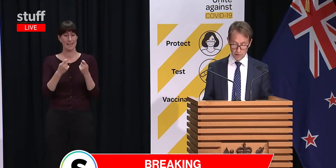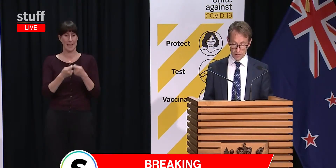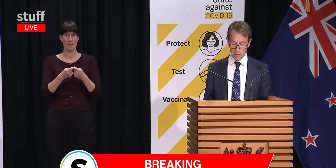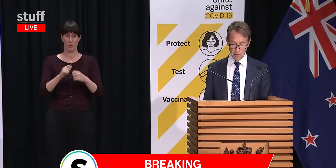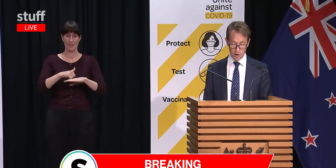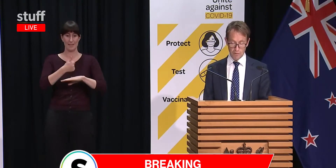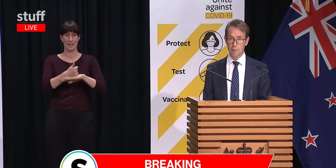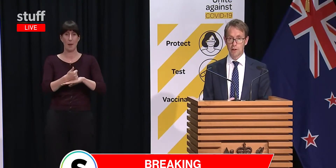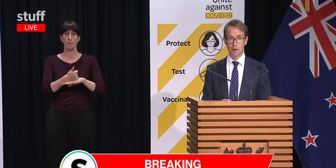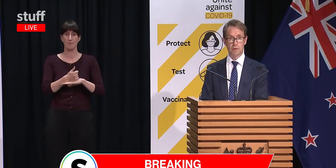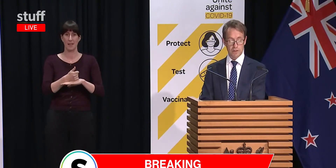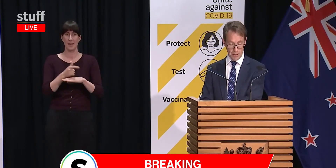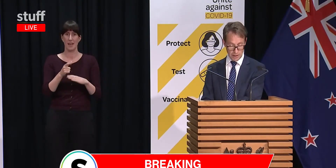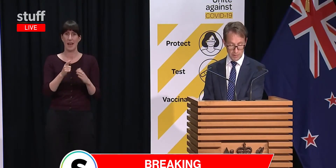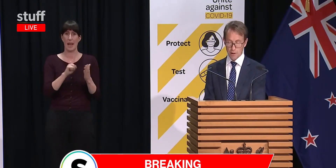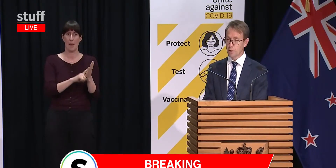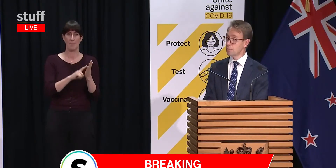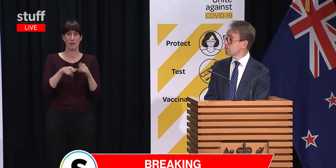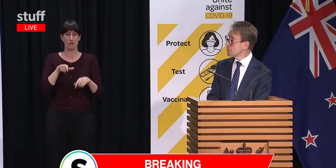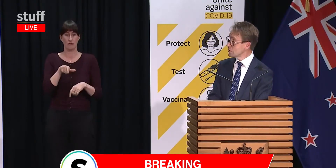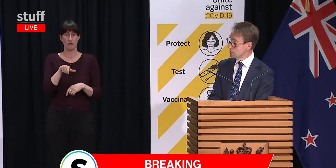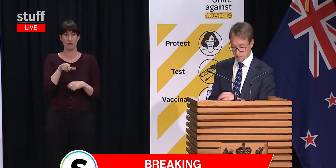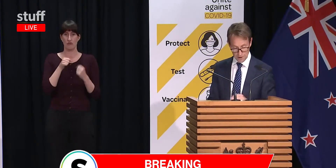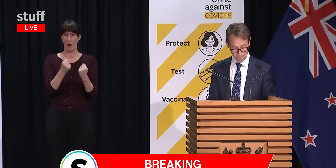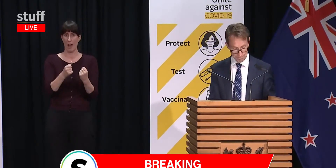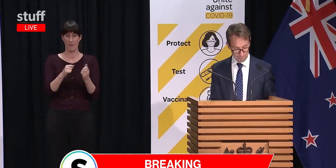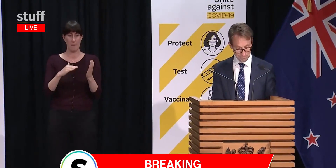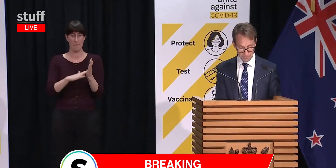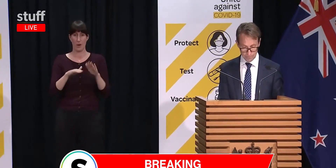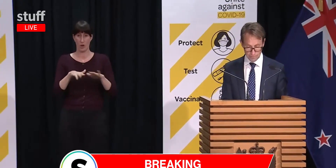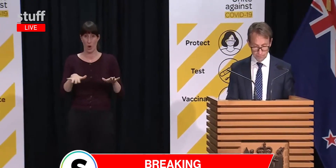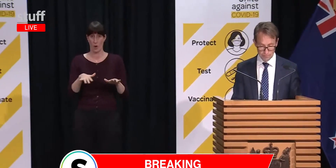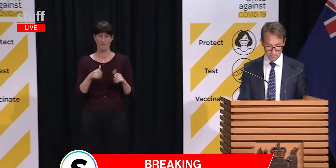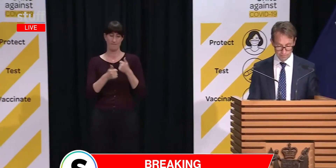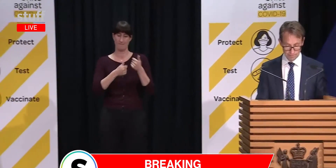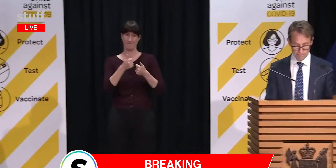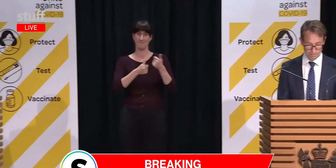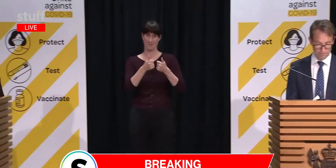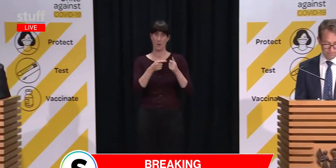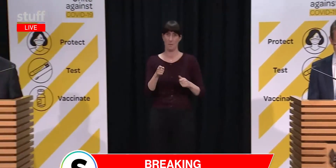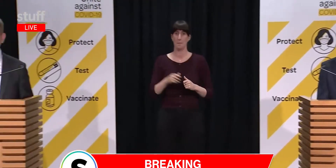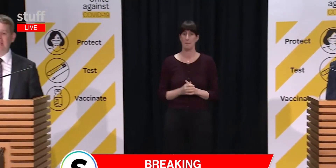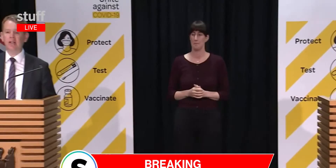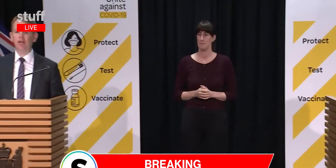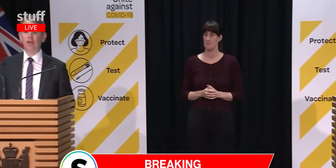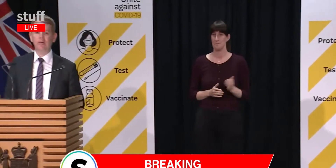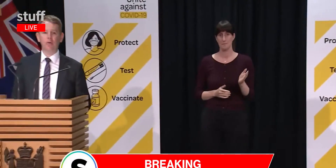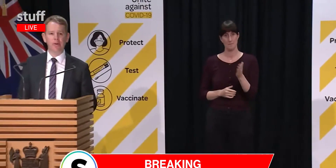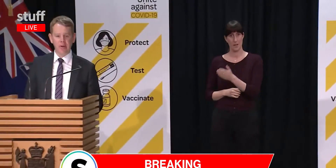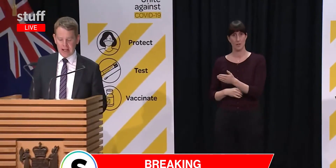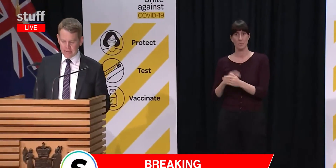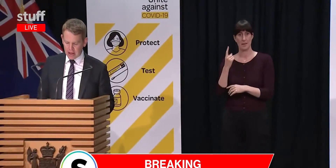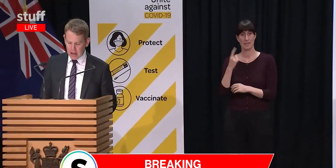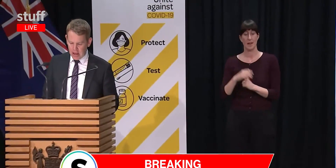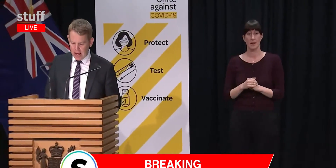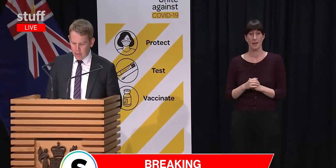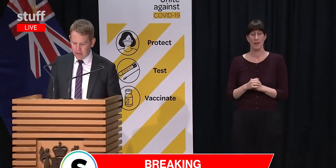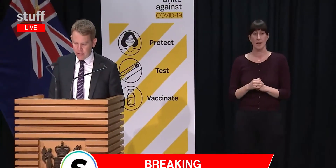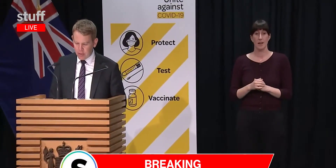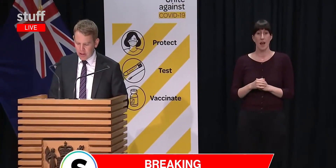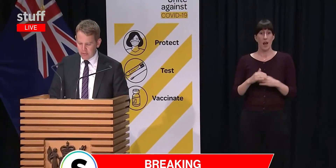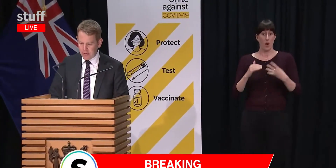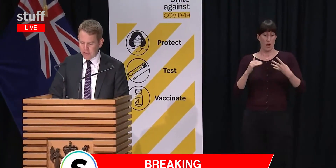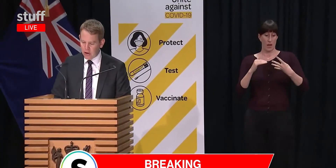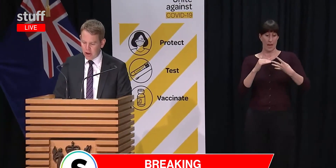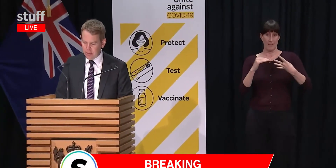Again, that's on Lambie Drive in Manukau and Tamaki Makaurau. Back to you, Minister. Thank you, Dr. Bloomfield. The Waikato remains at alert level 3.